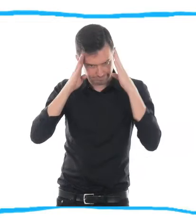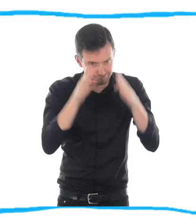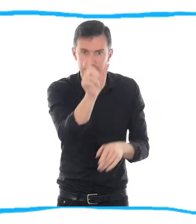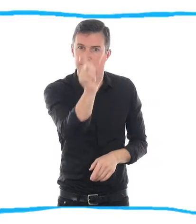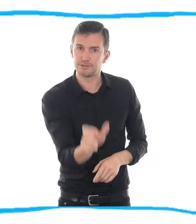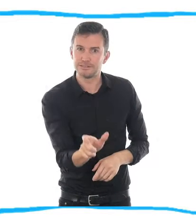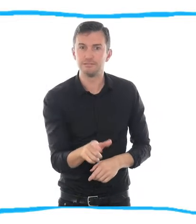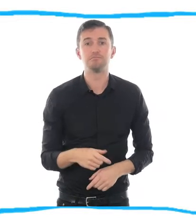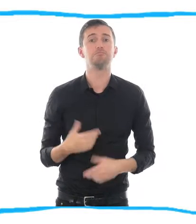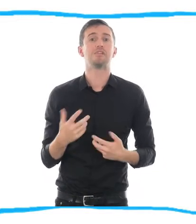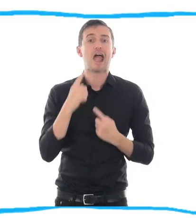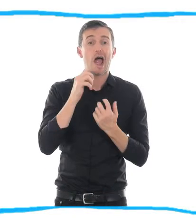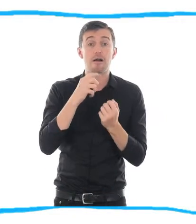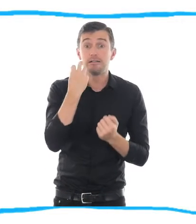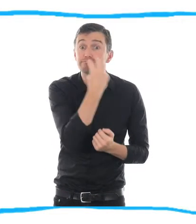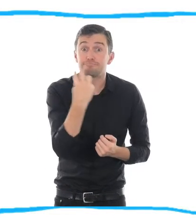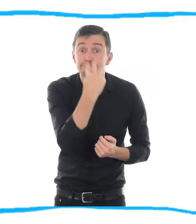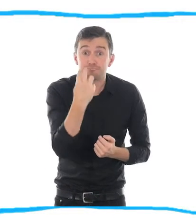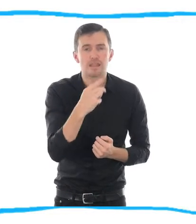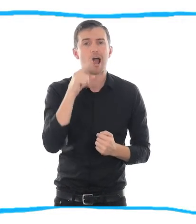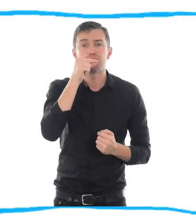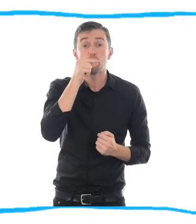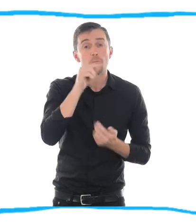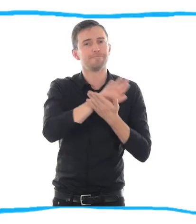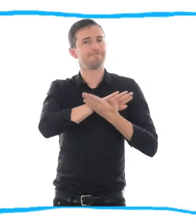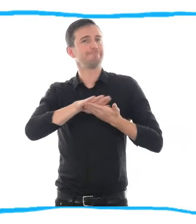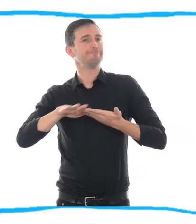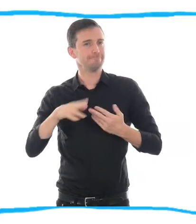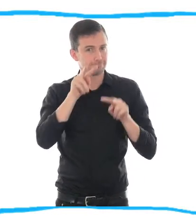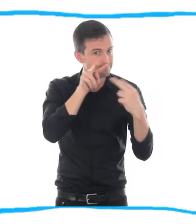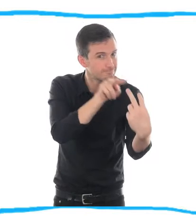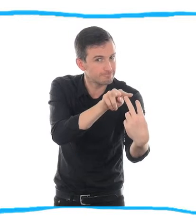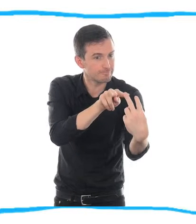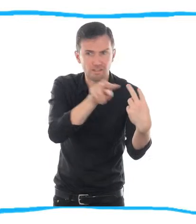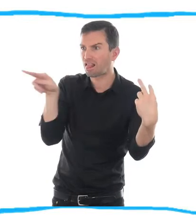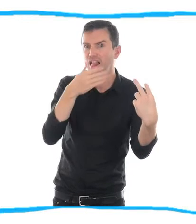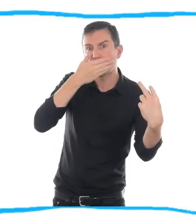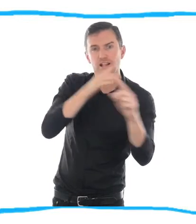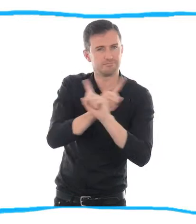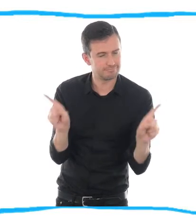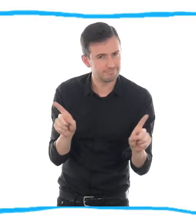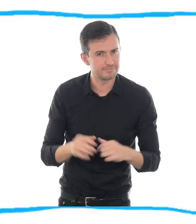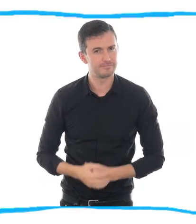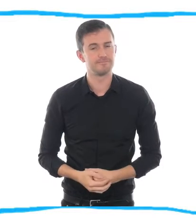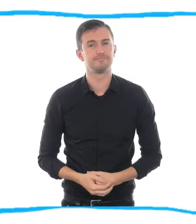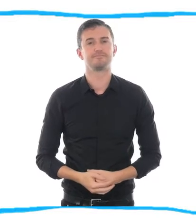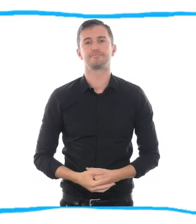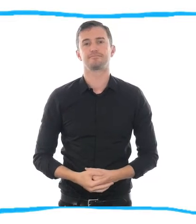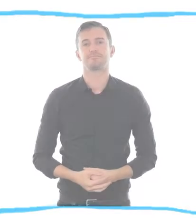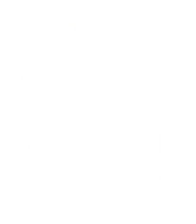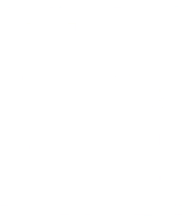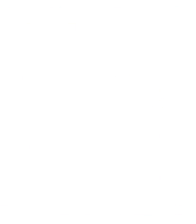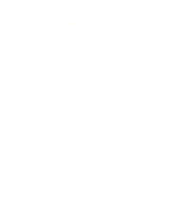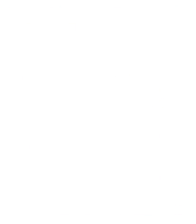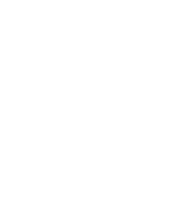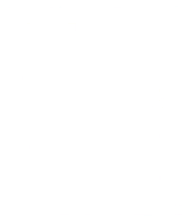people may prefer to lip read, so try not to chew gum, turn away, cover your mouth, or eat while you talk. Just face the person and talk